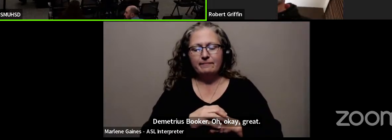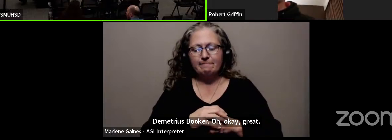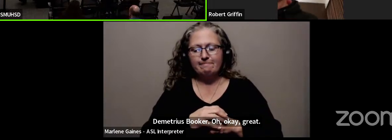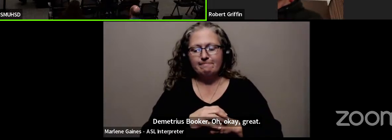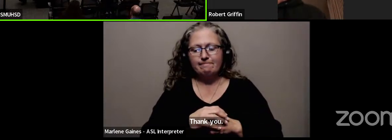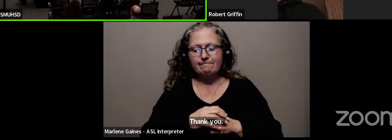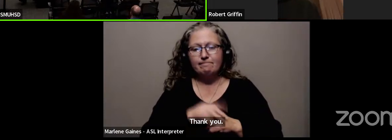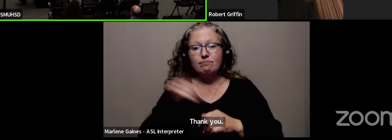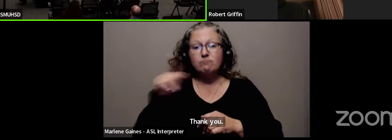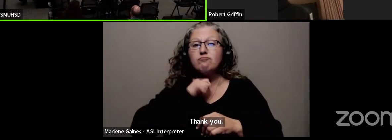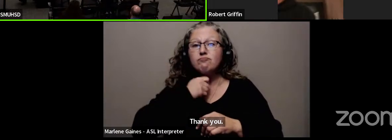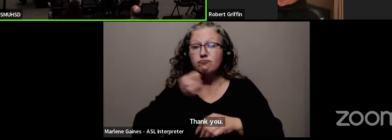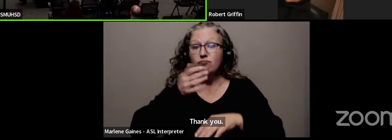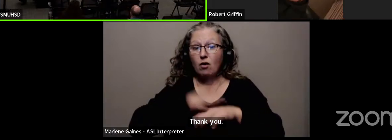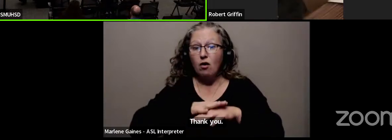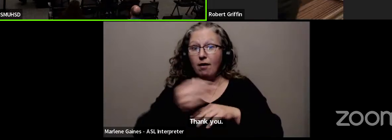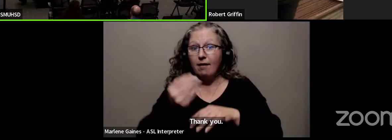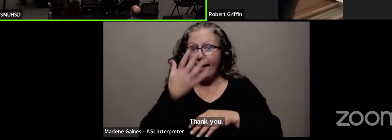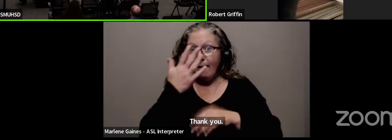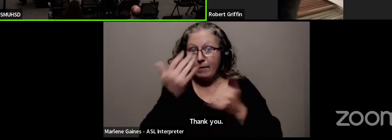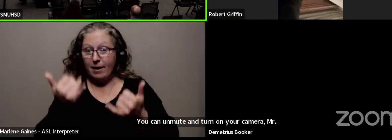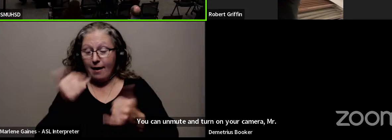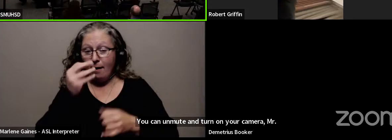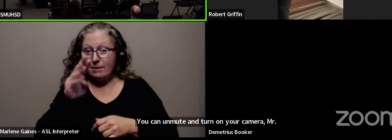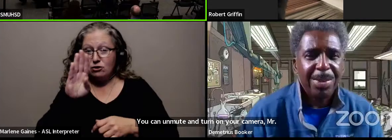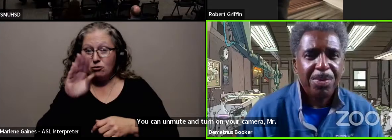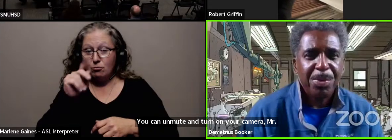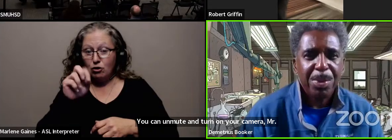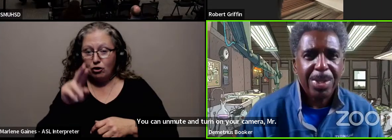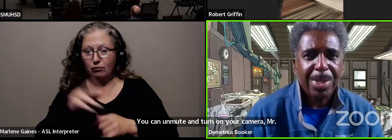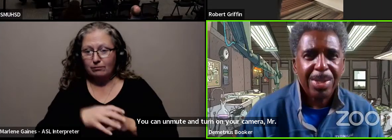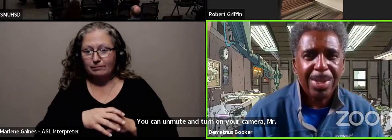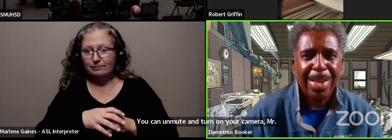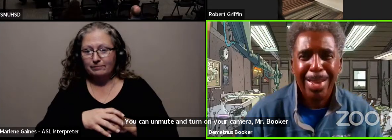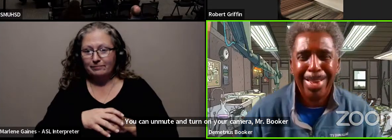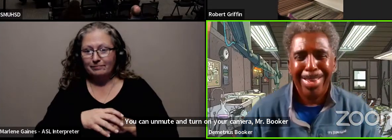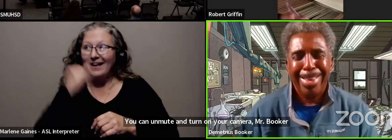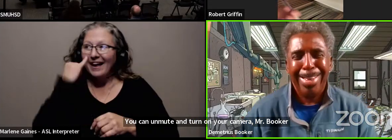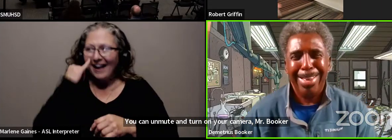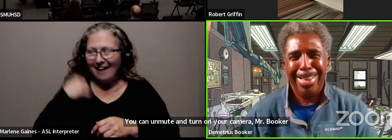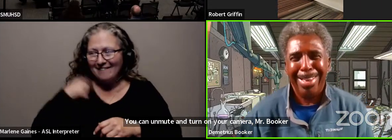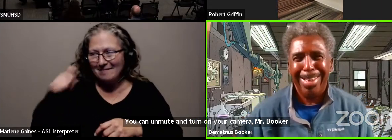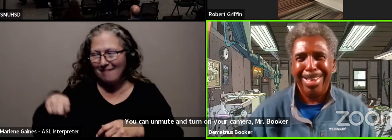You can unmute and turn on your camera, Mr. Booker. If you insist.